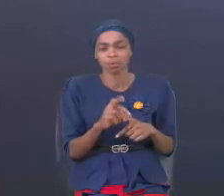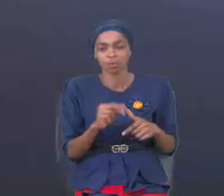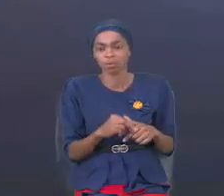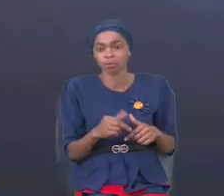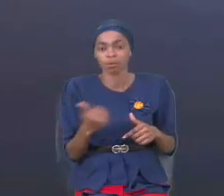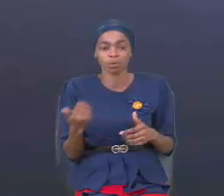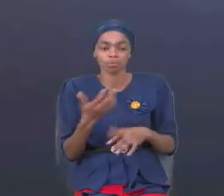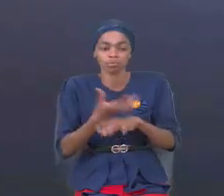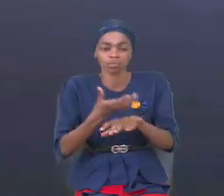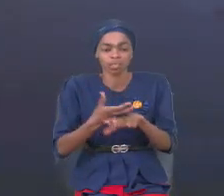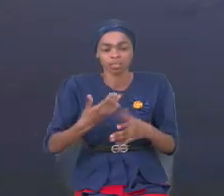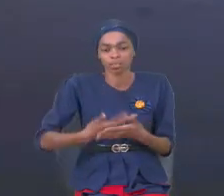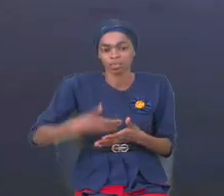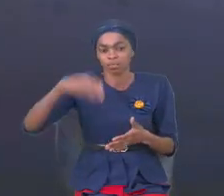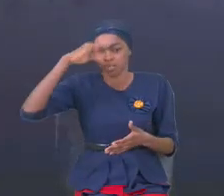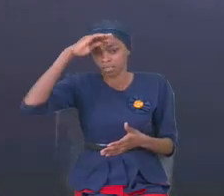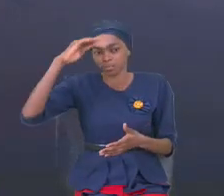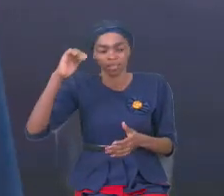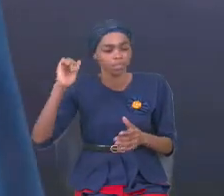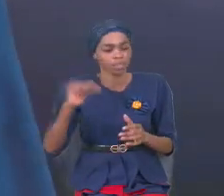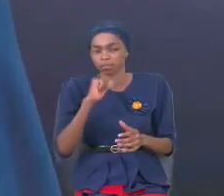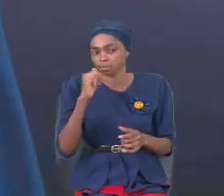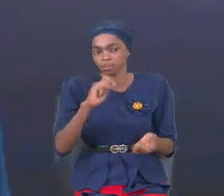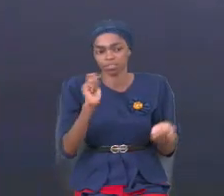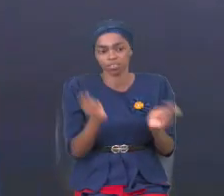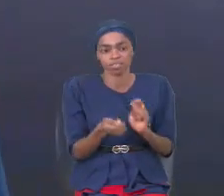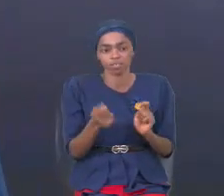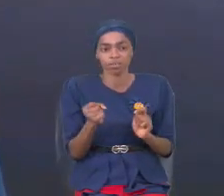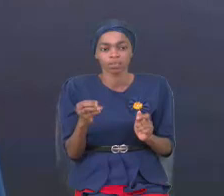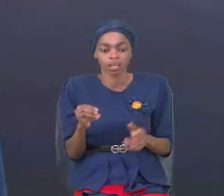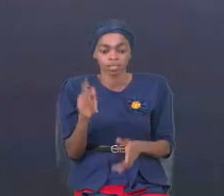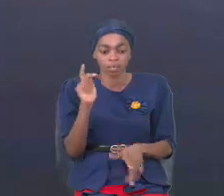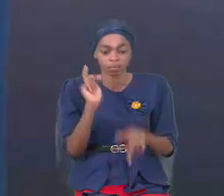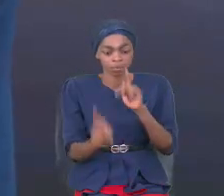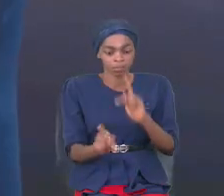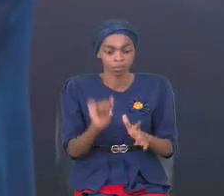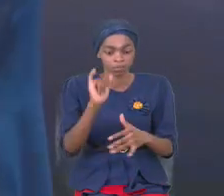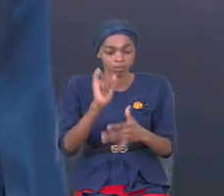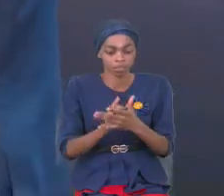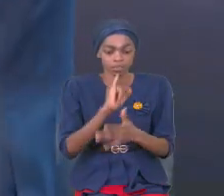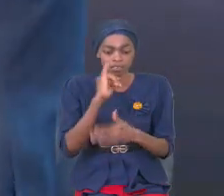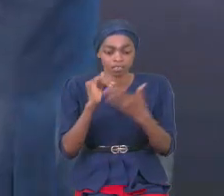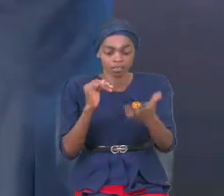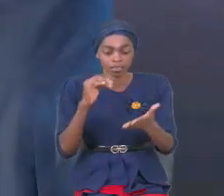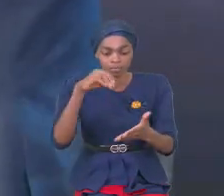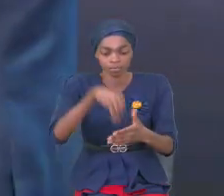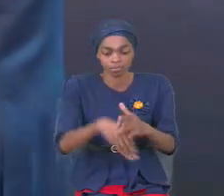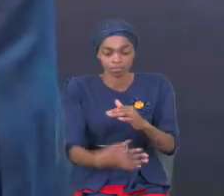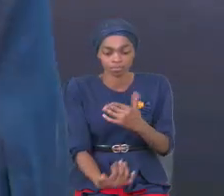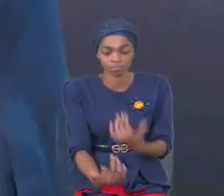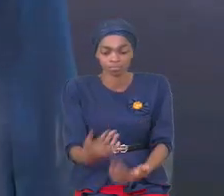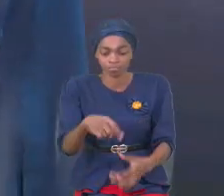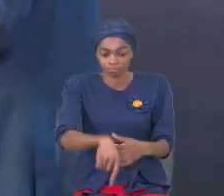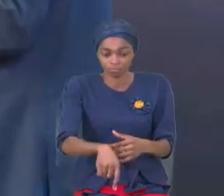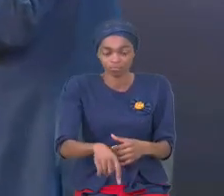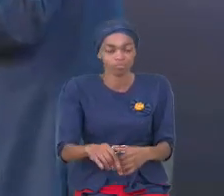that they which will pass from thence to you cannot, neither can they pass to